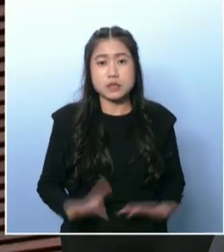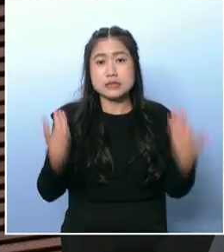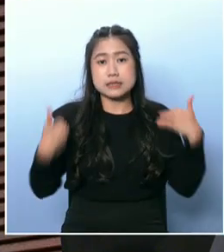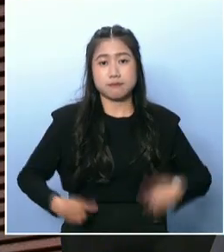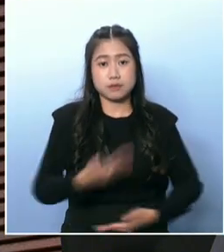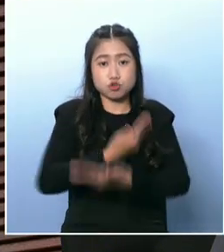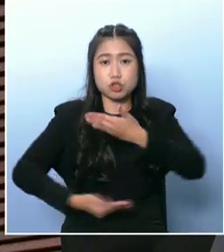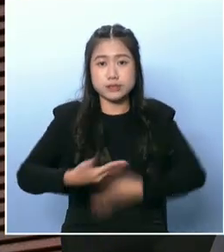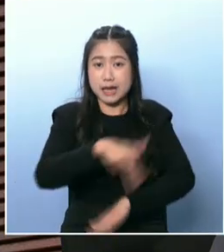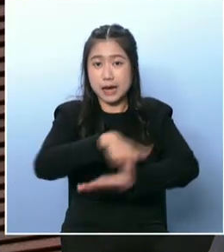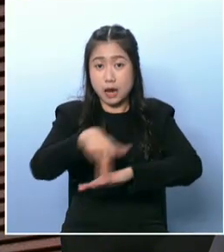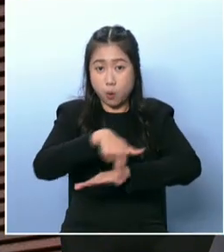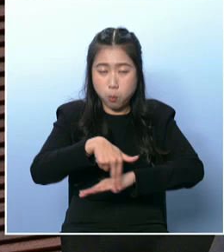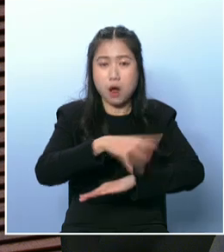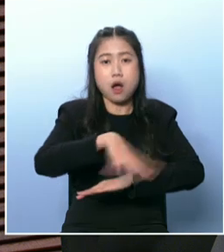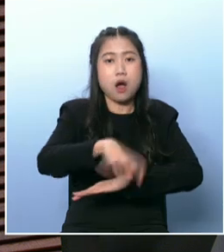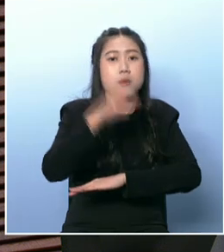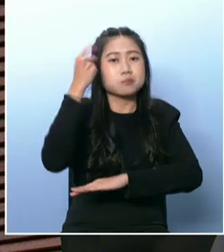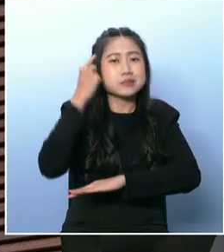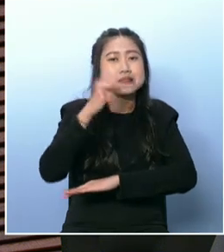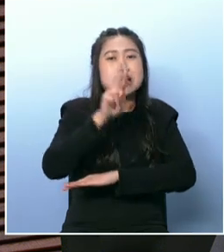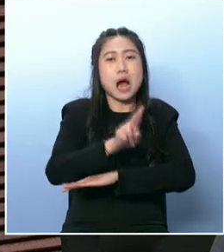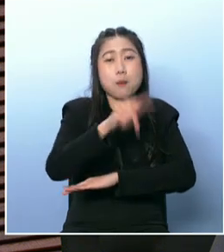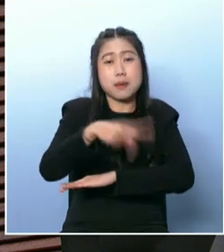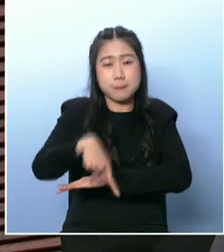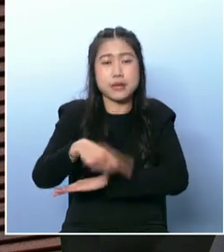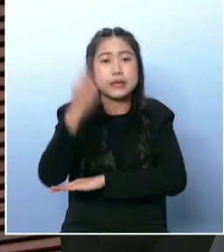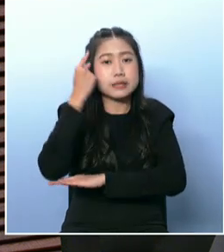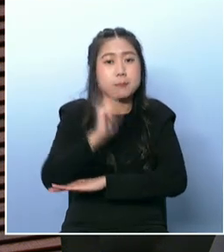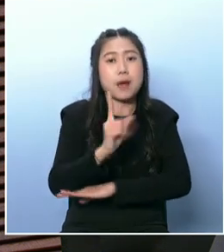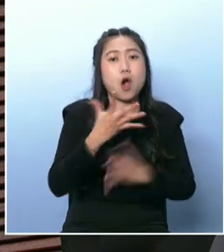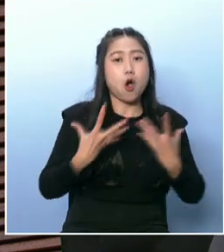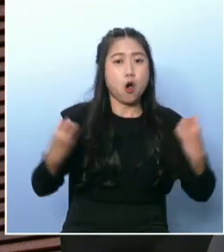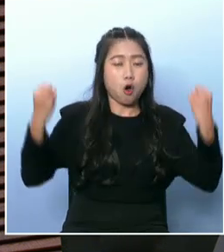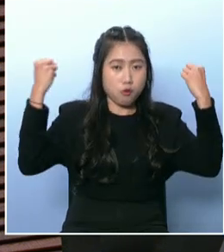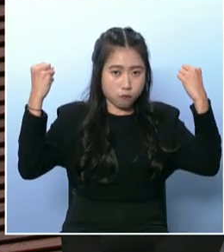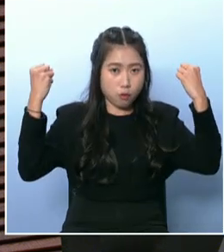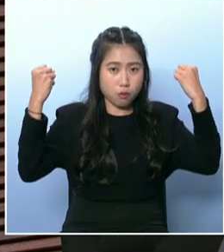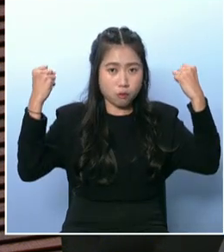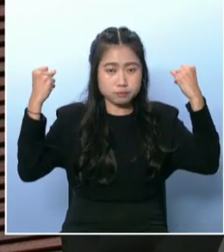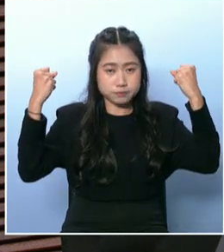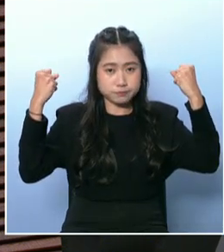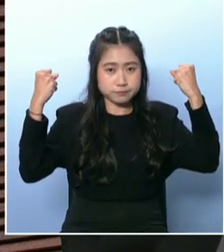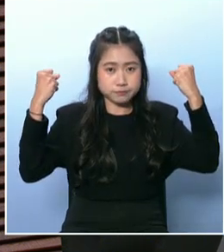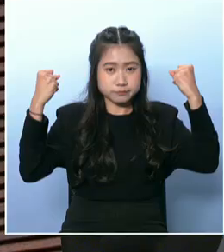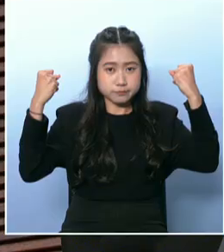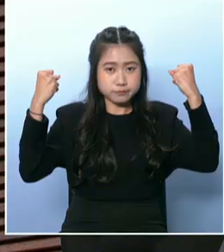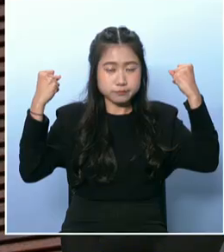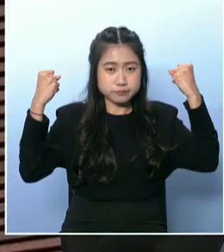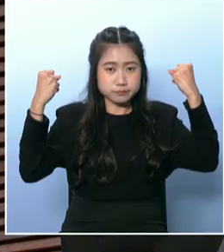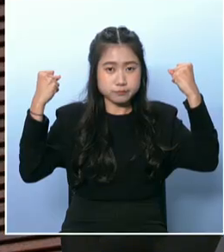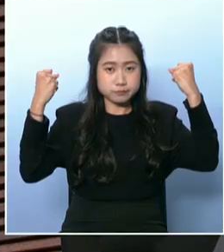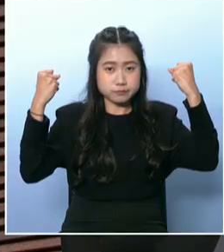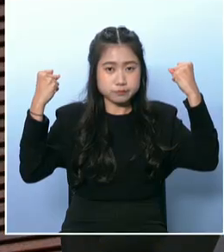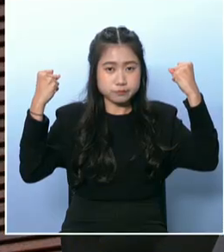the issues concerning PWDs. On the planning for PWDs, you know that we have RPP, the